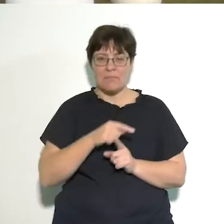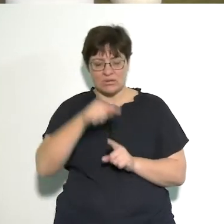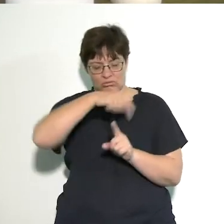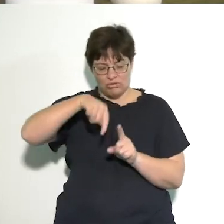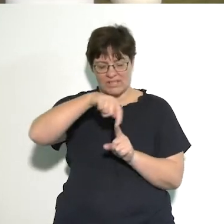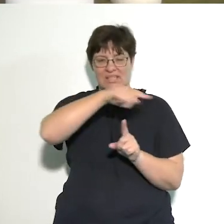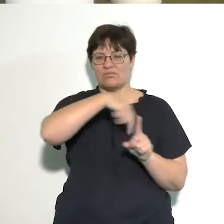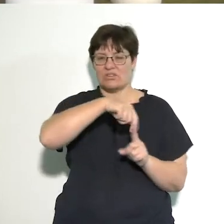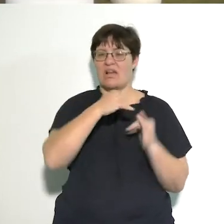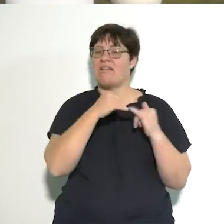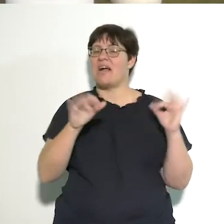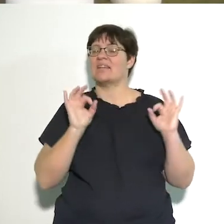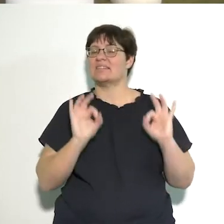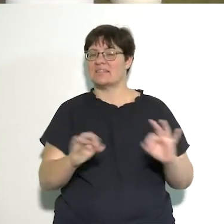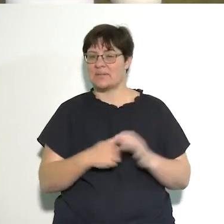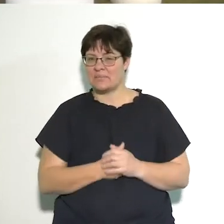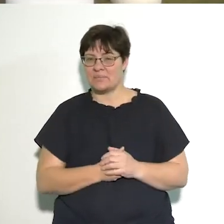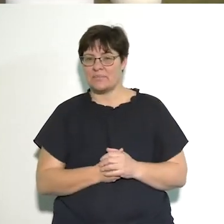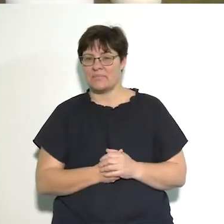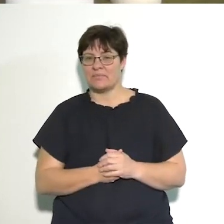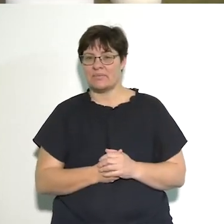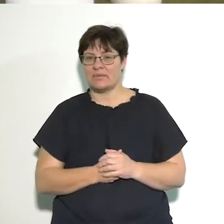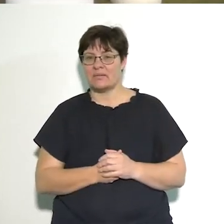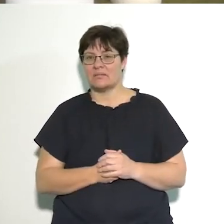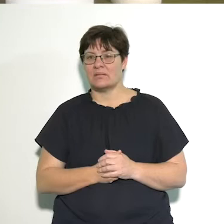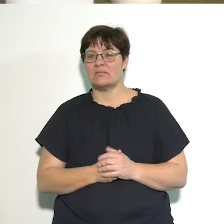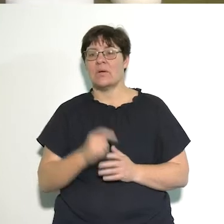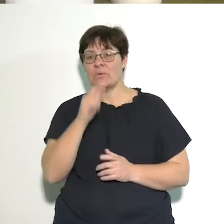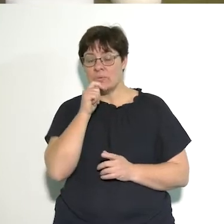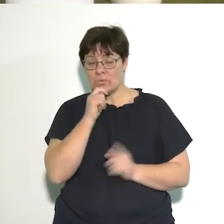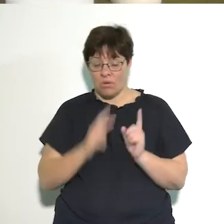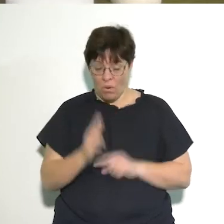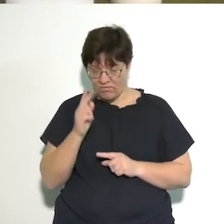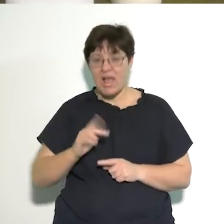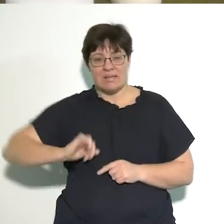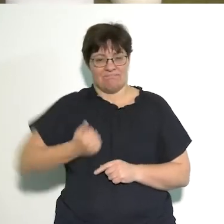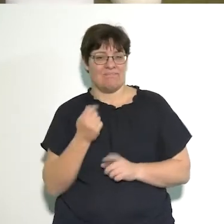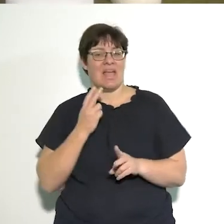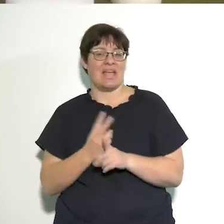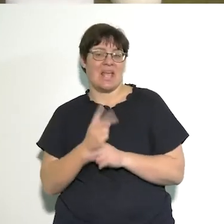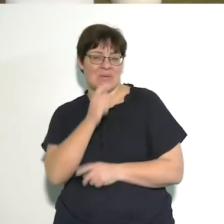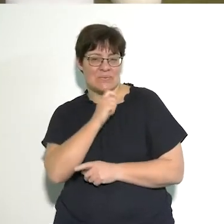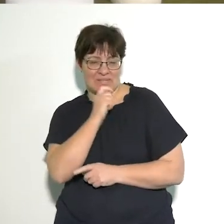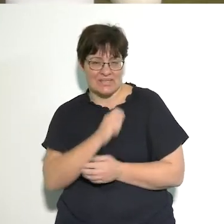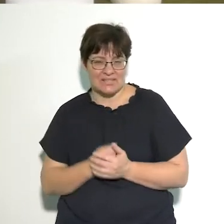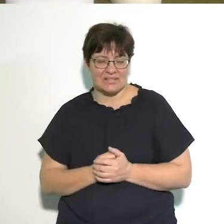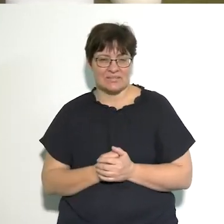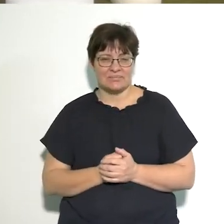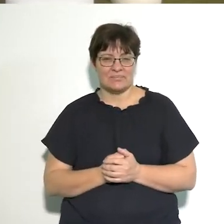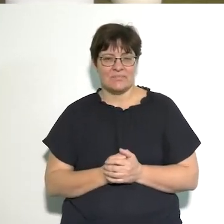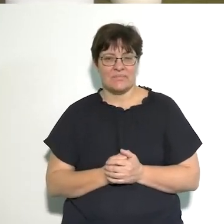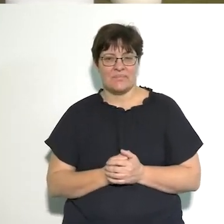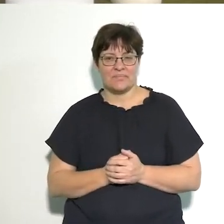trace the shapes, because that way my lines are much straighter. So as a tip, keep the offcuts, they're very handy. And you can see